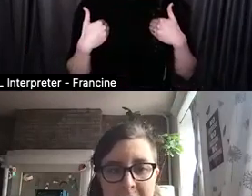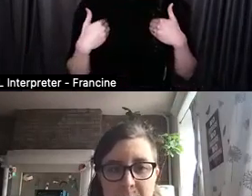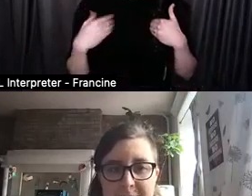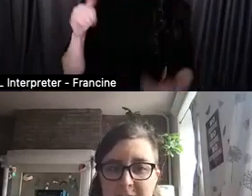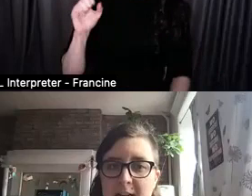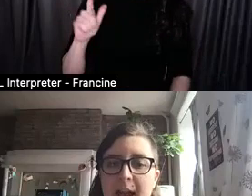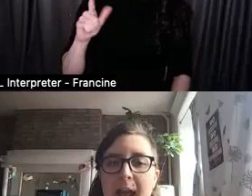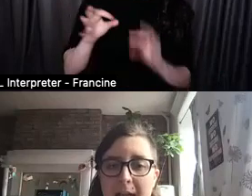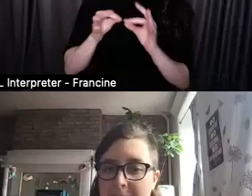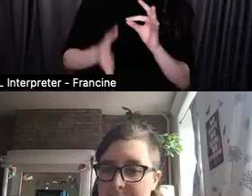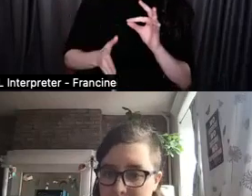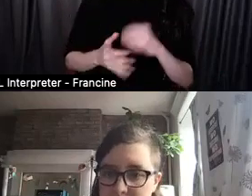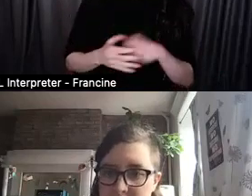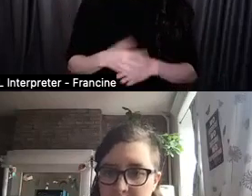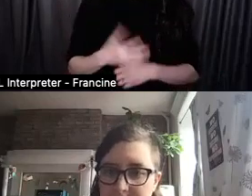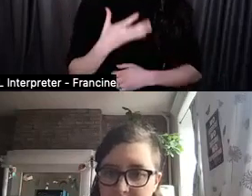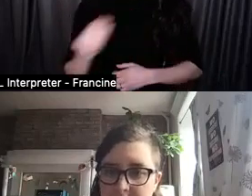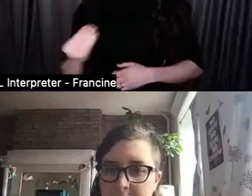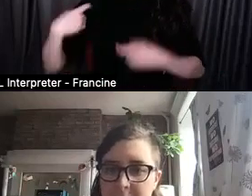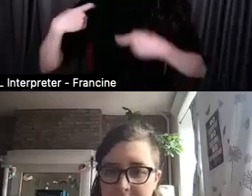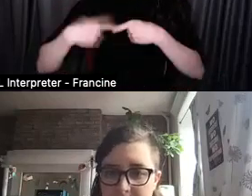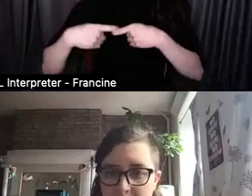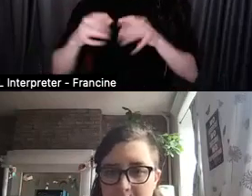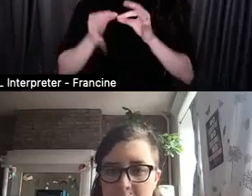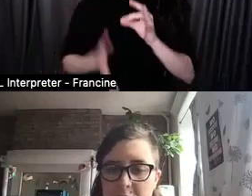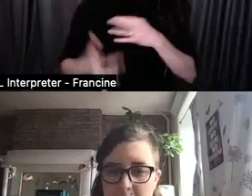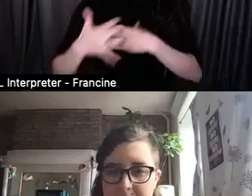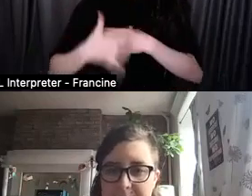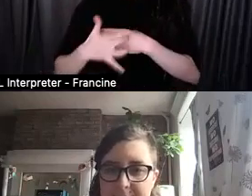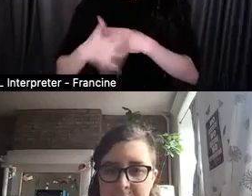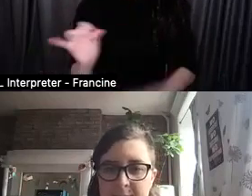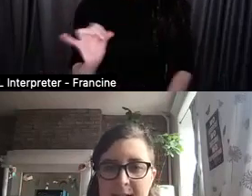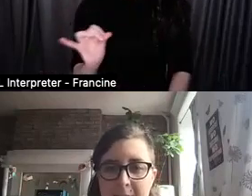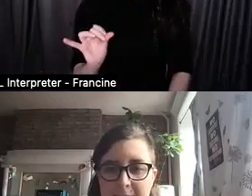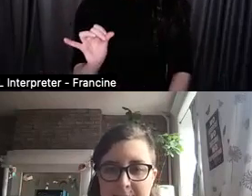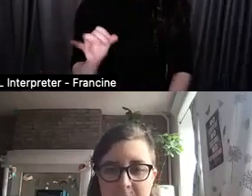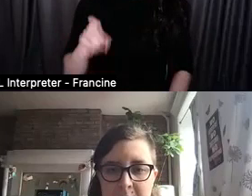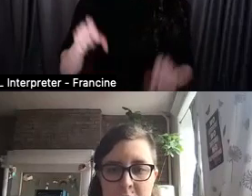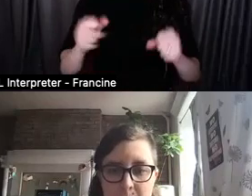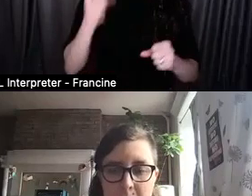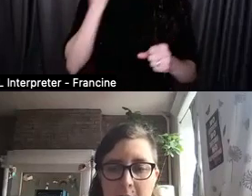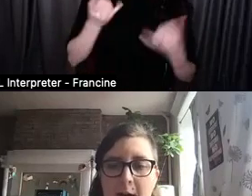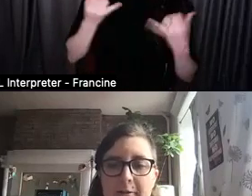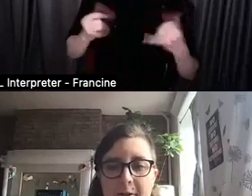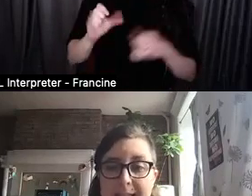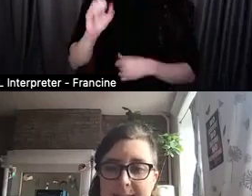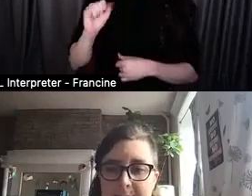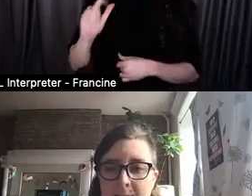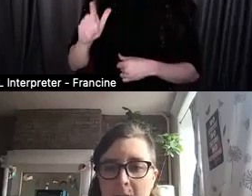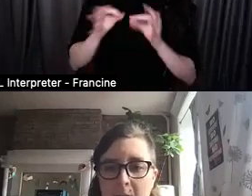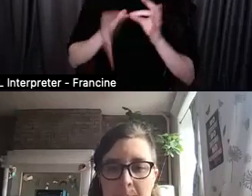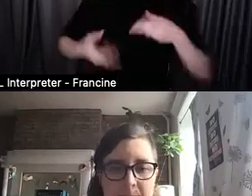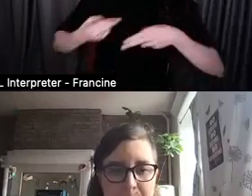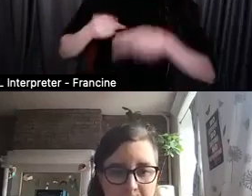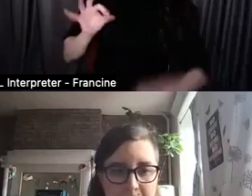ASL interpretation and Spanish interpretation available. You should be seeing the ASL interpreter